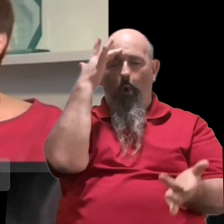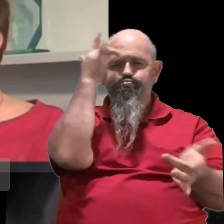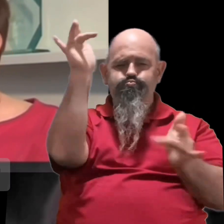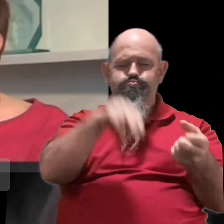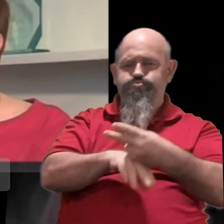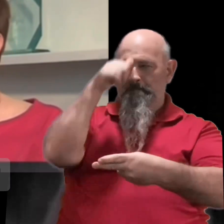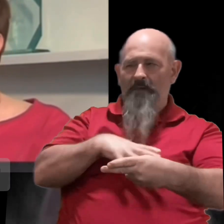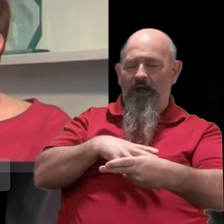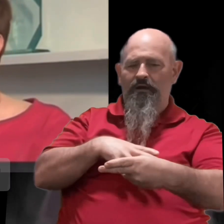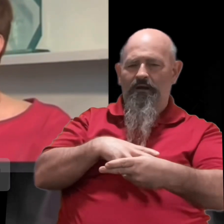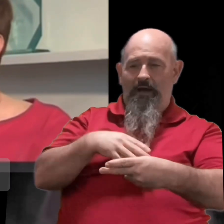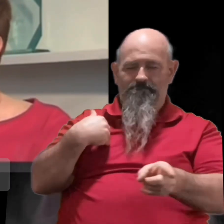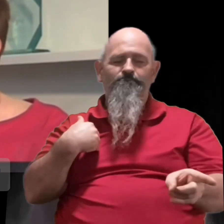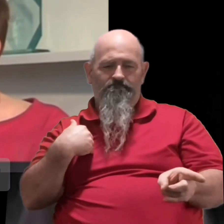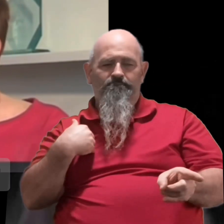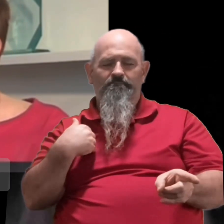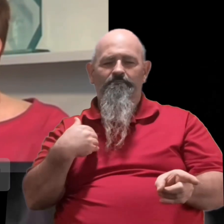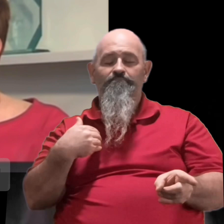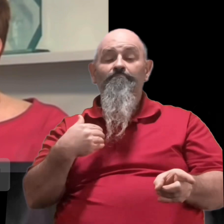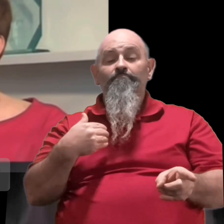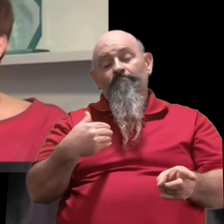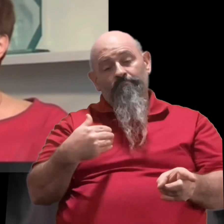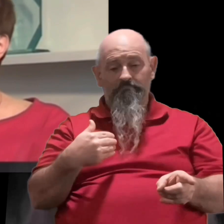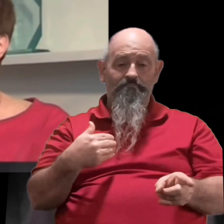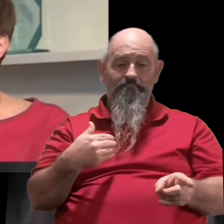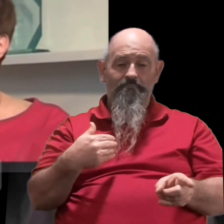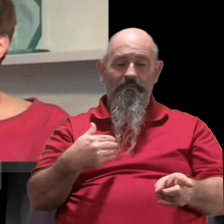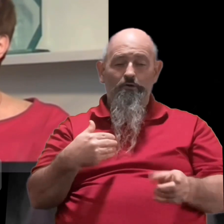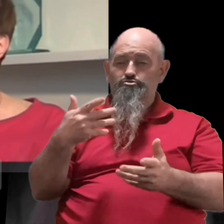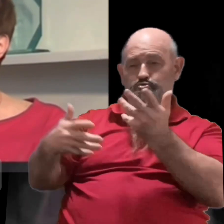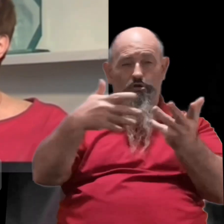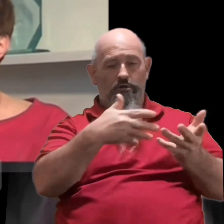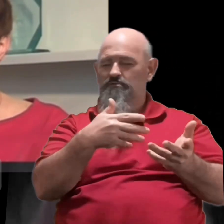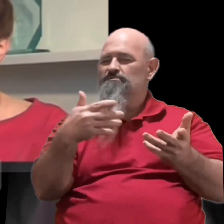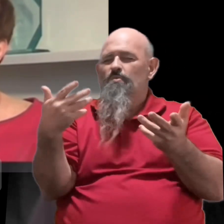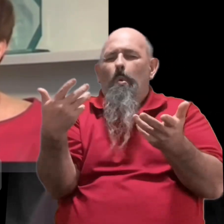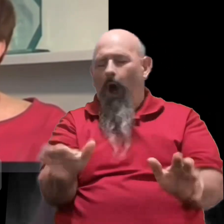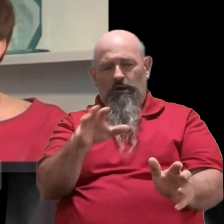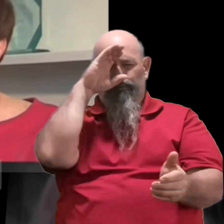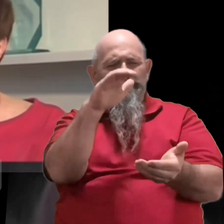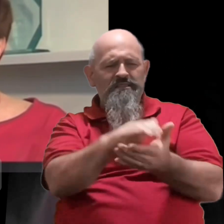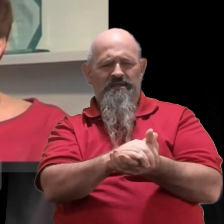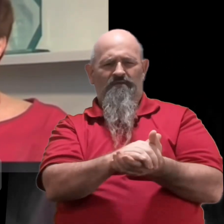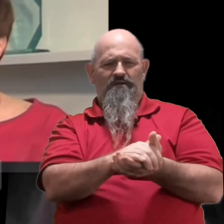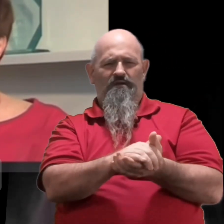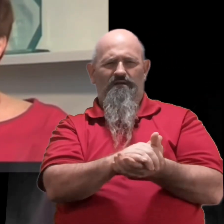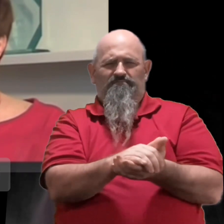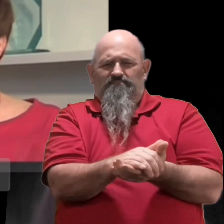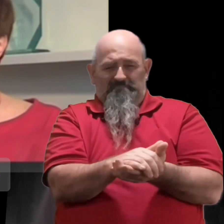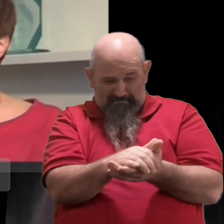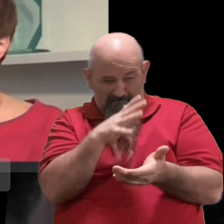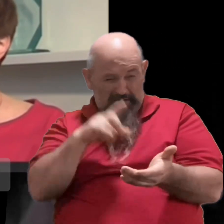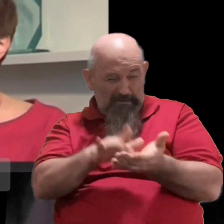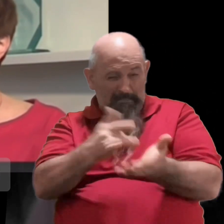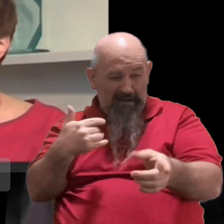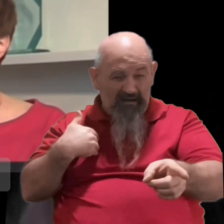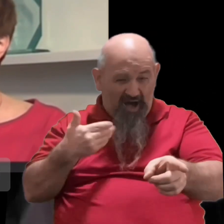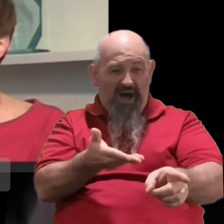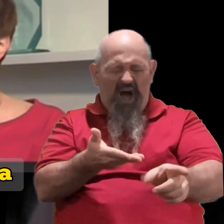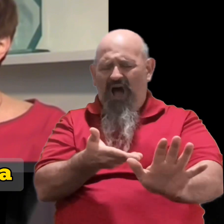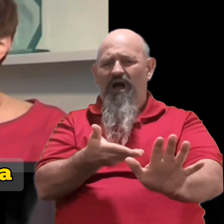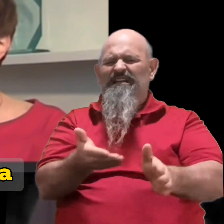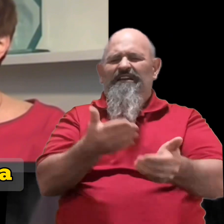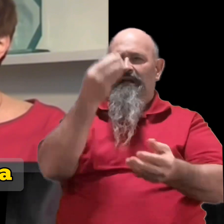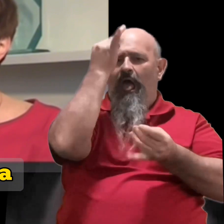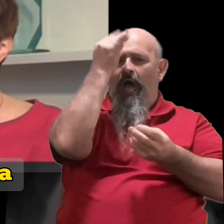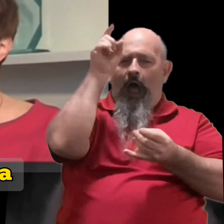more cleverly than men have. And society doesn't want to believe that there are female abusers.